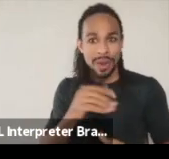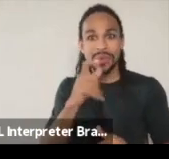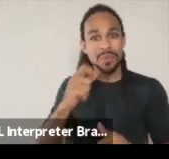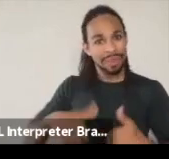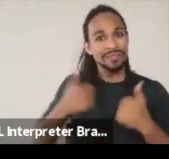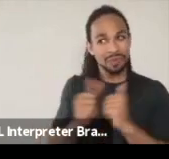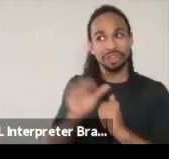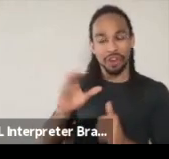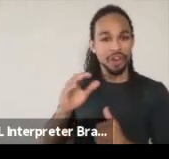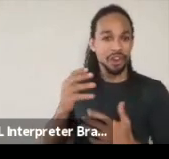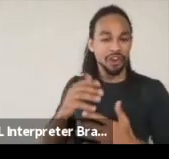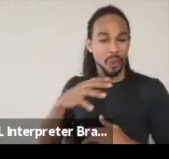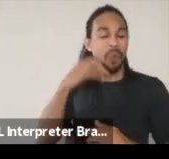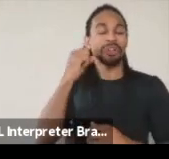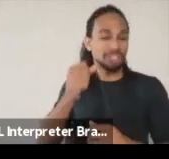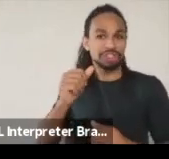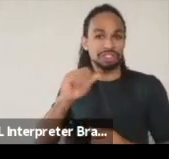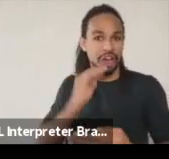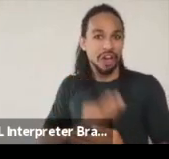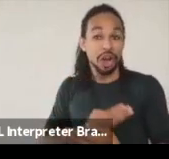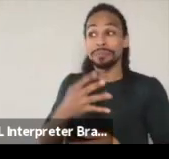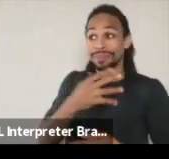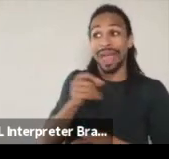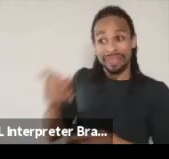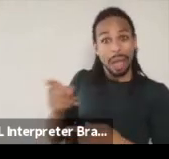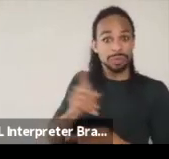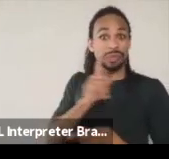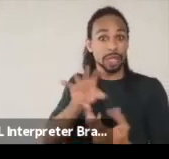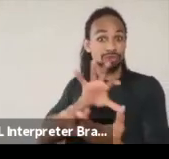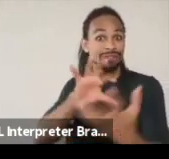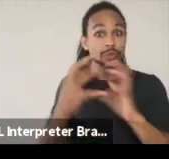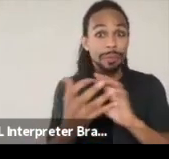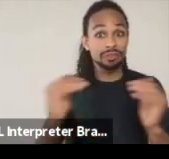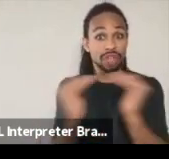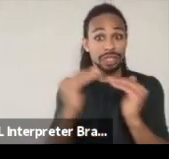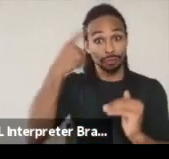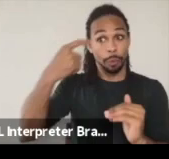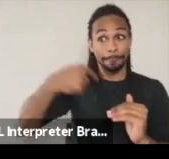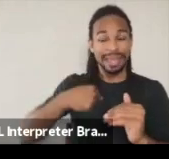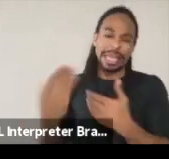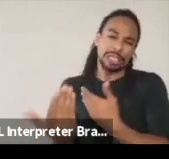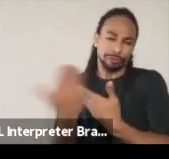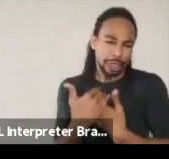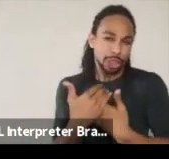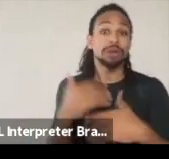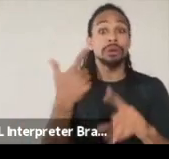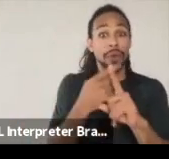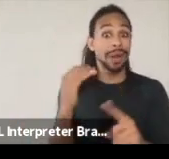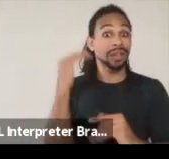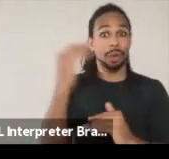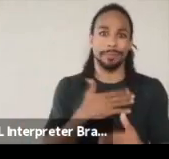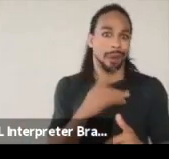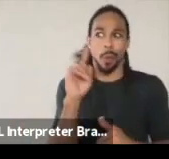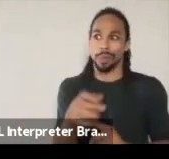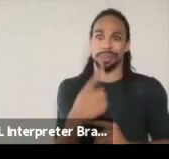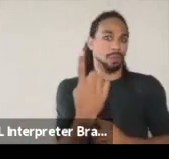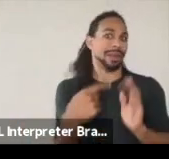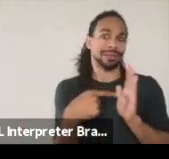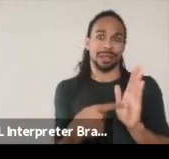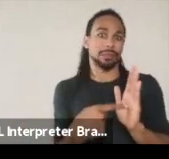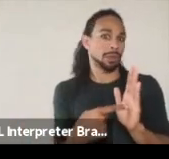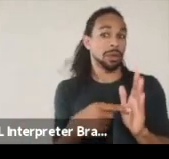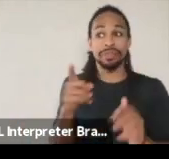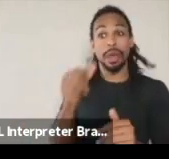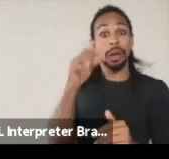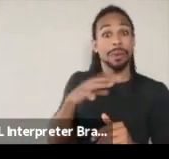really what I would consider transformative justice intervention that I got from an adult. She would come